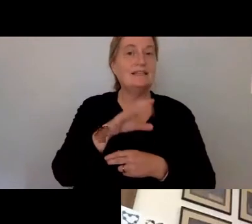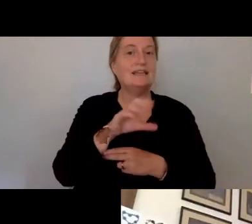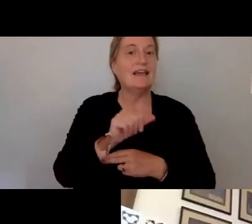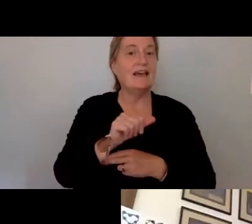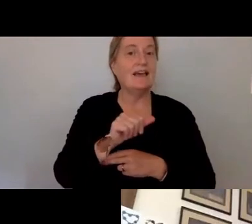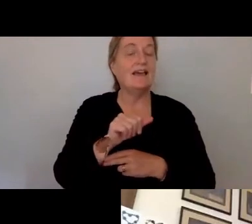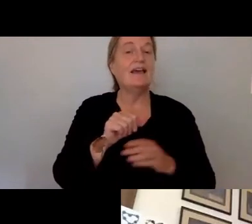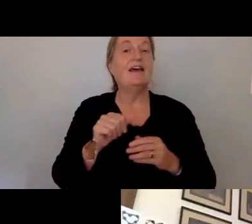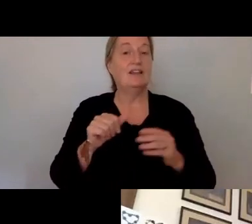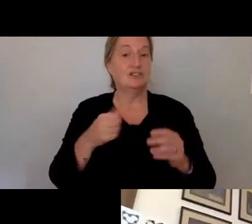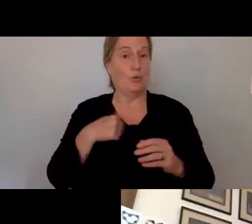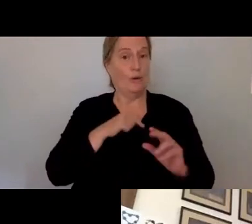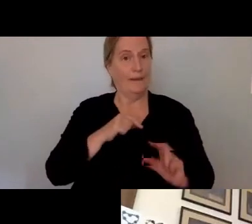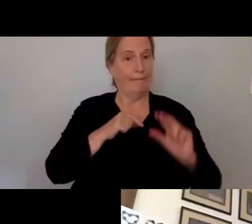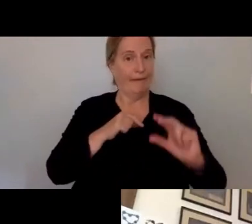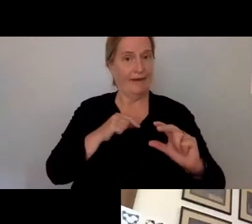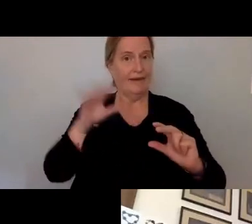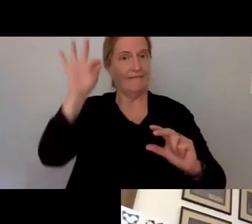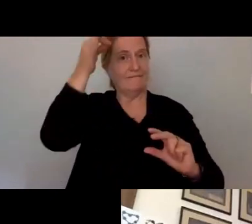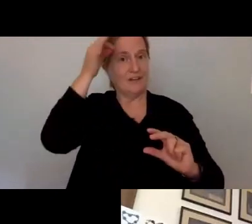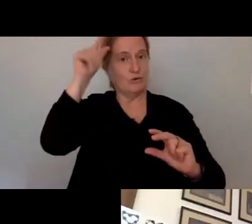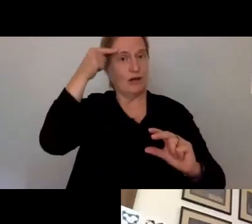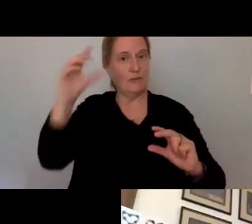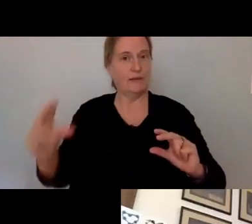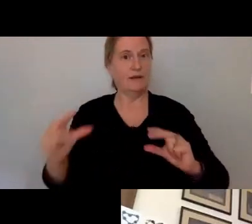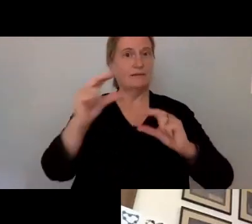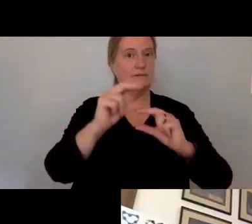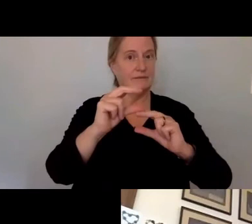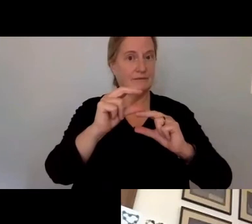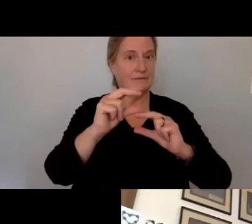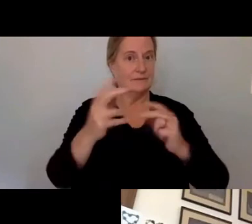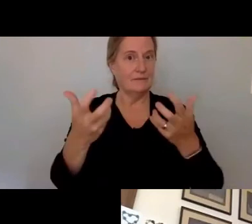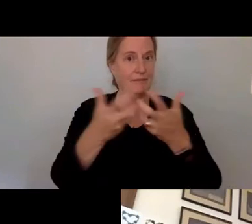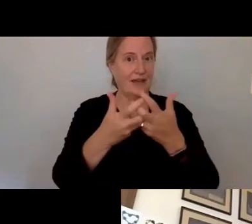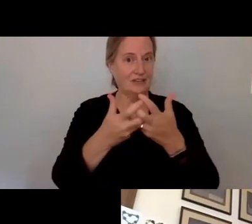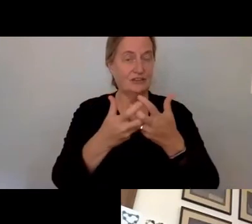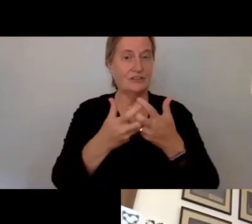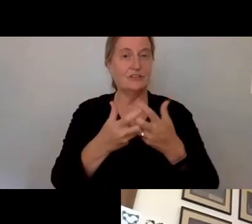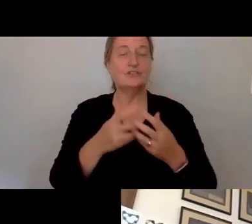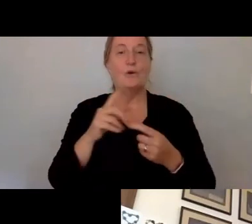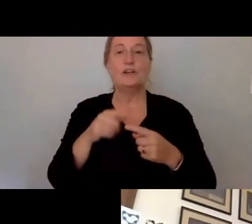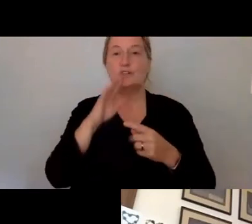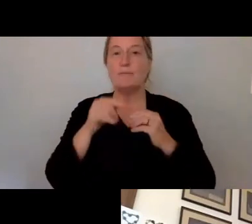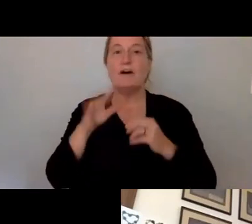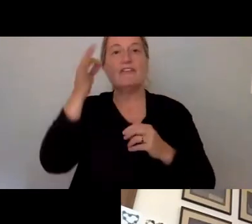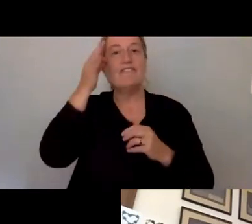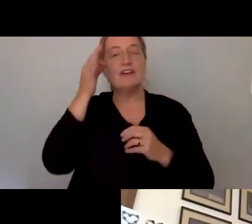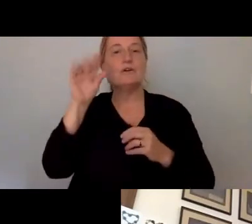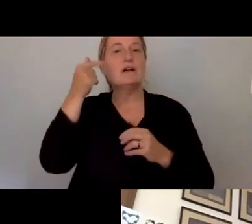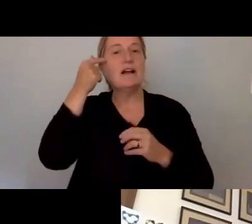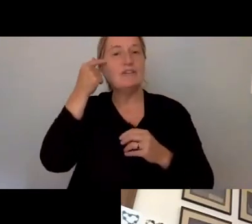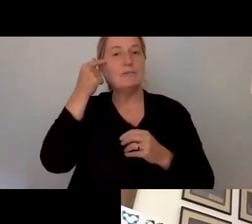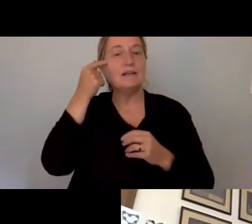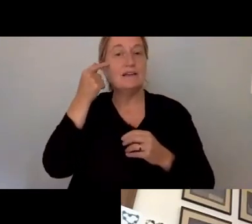right? And so when you hear the president talk about wanting to block grant the states, we're going to lose 1.8